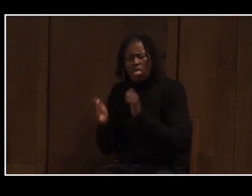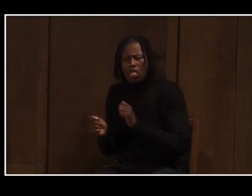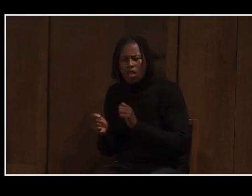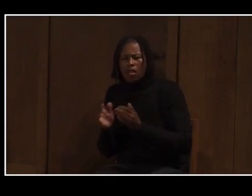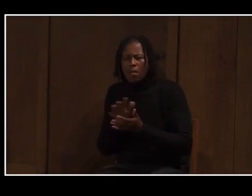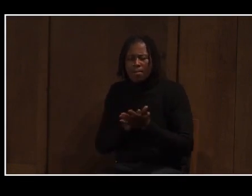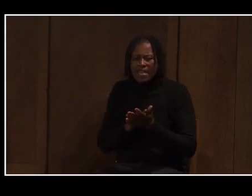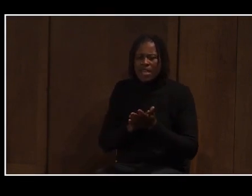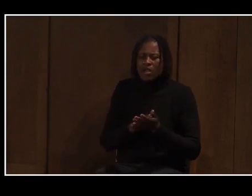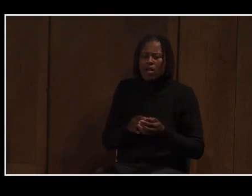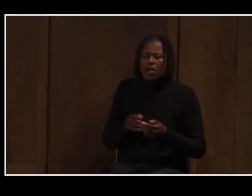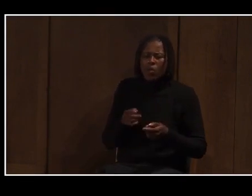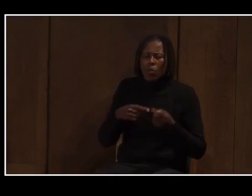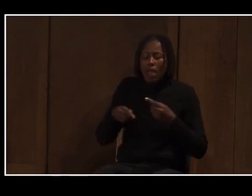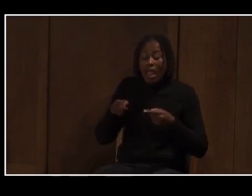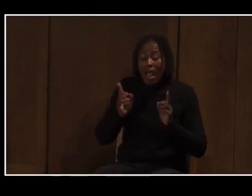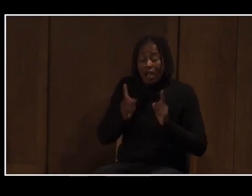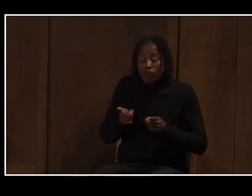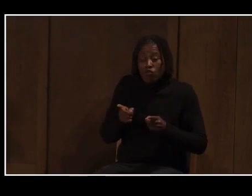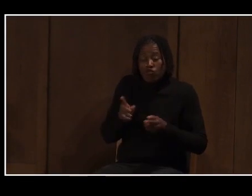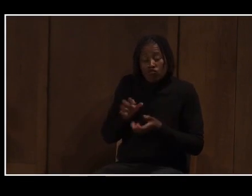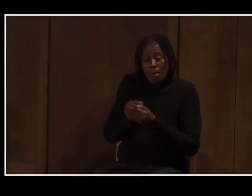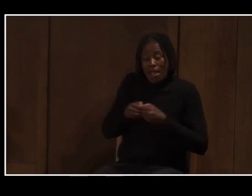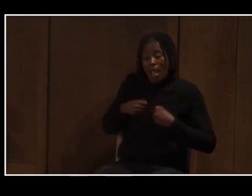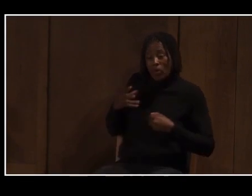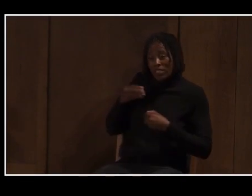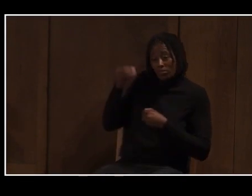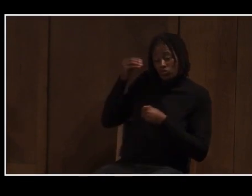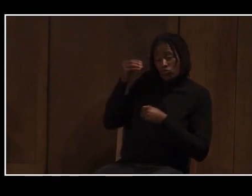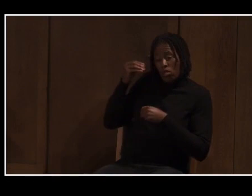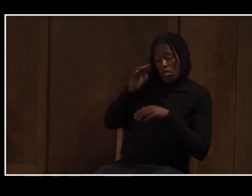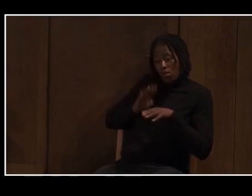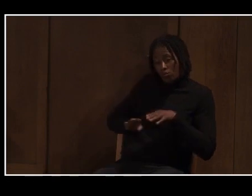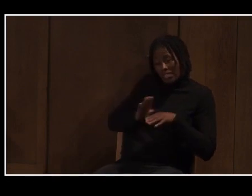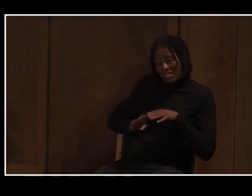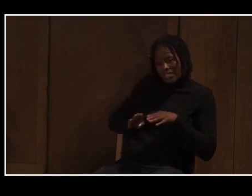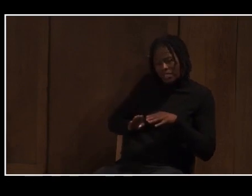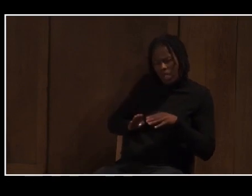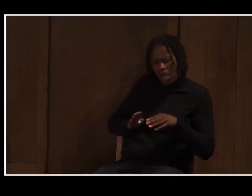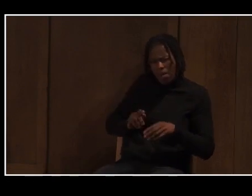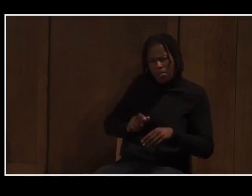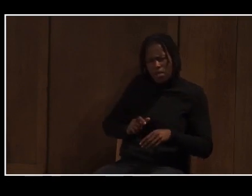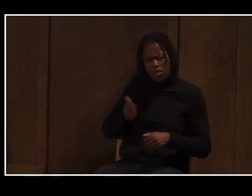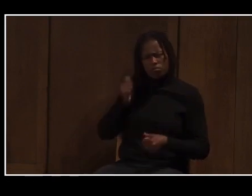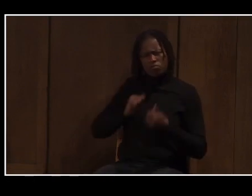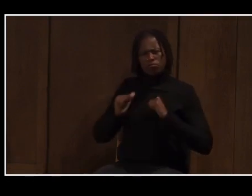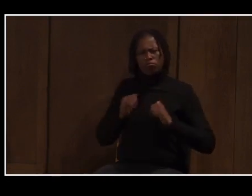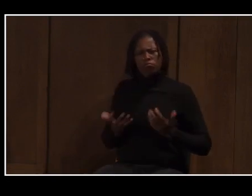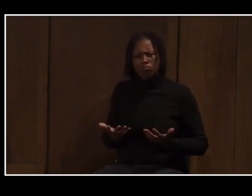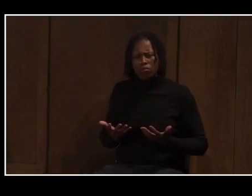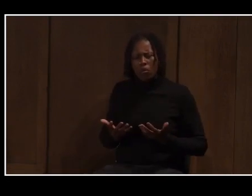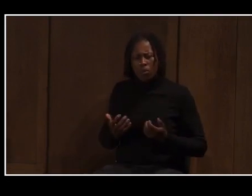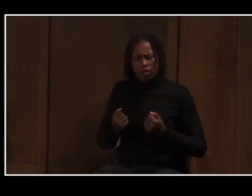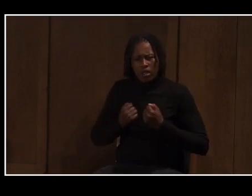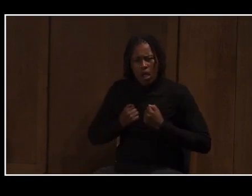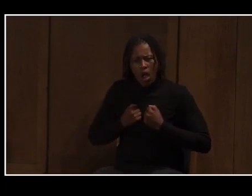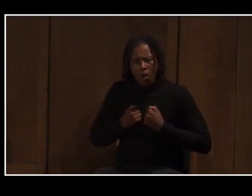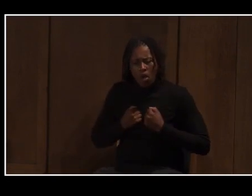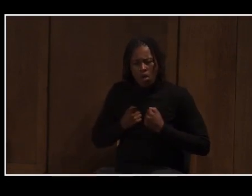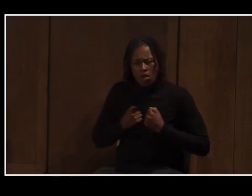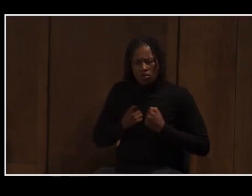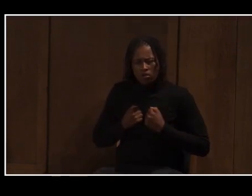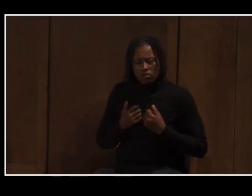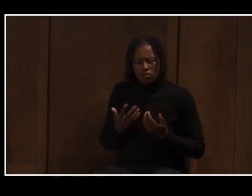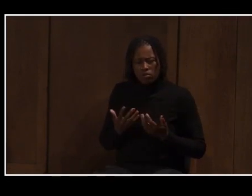chest, right? And it's not tidy and it's not perfect, but we have to claim it as our own, even